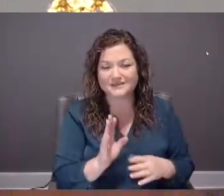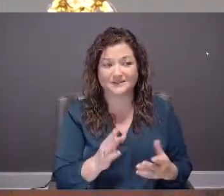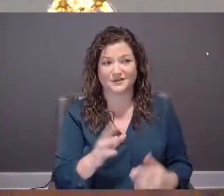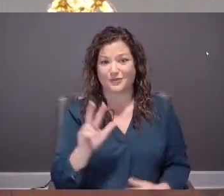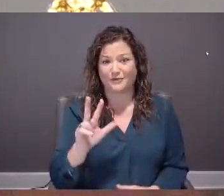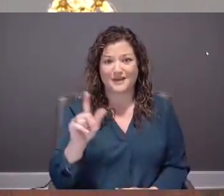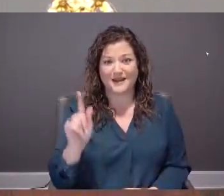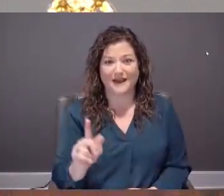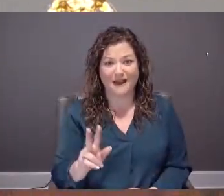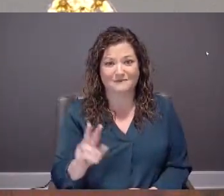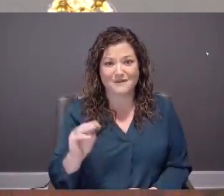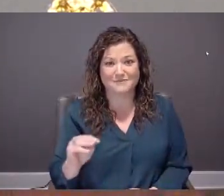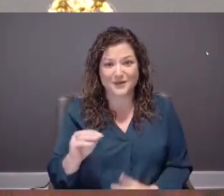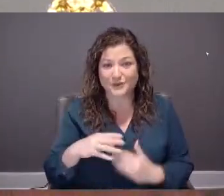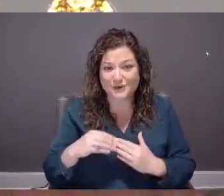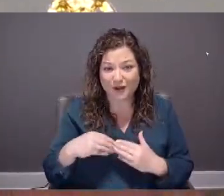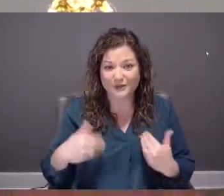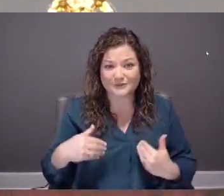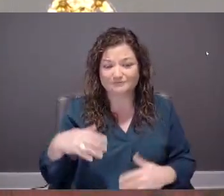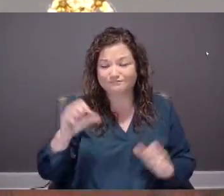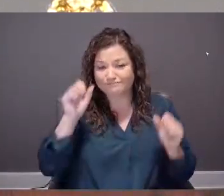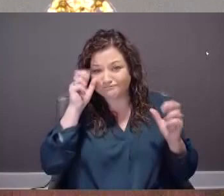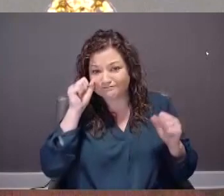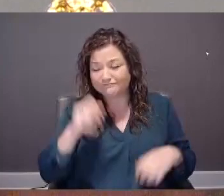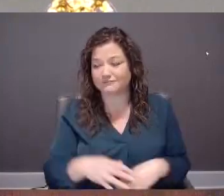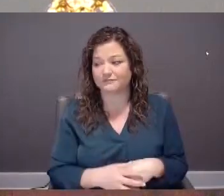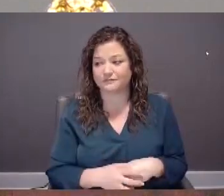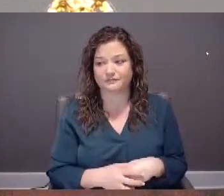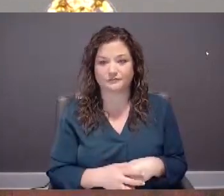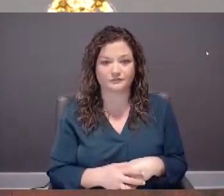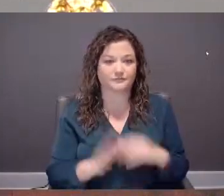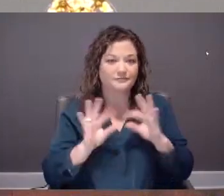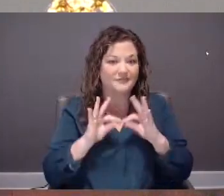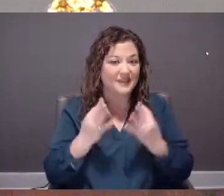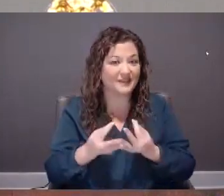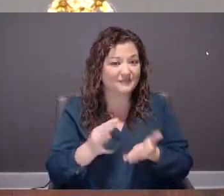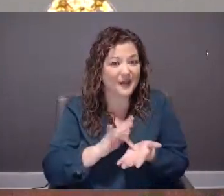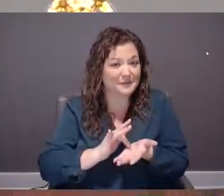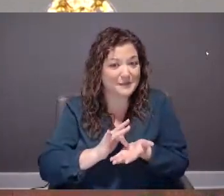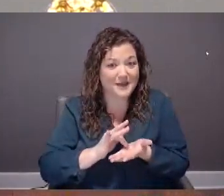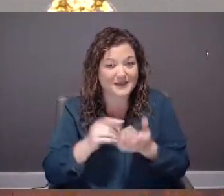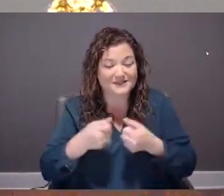amazing. The Waco Family Medicine expansion,